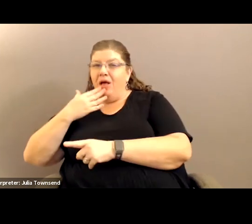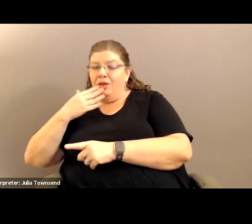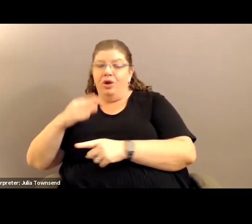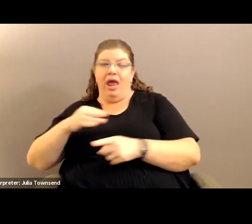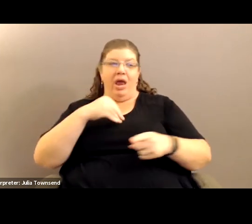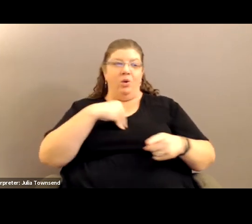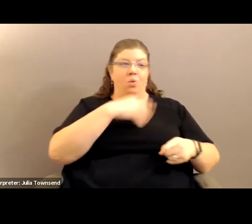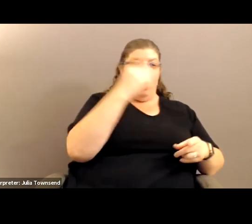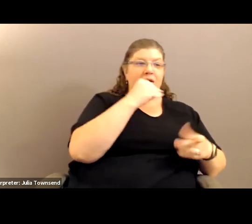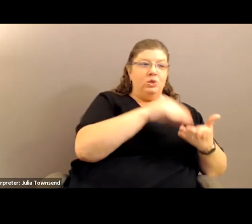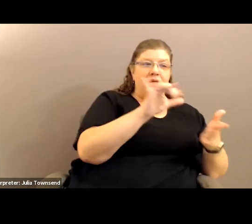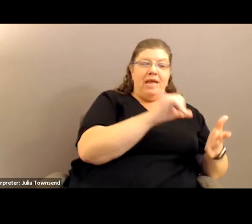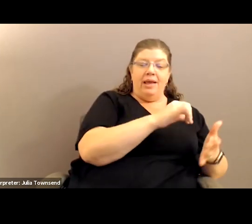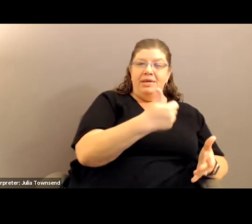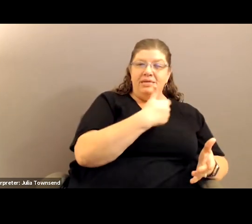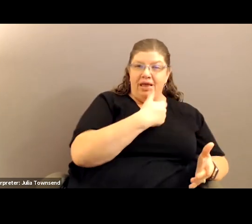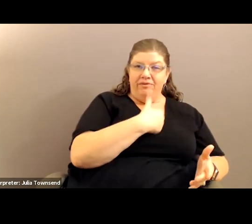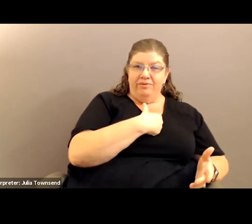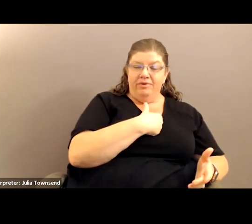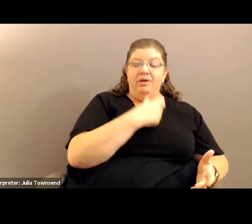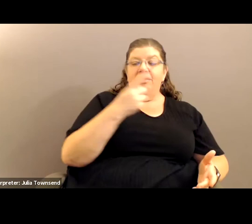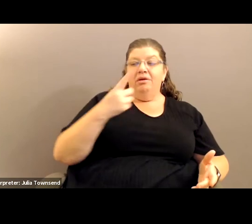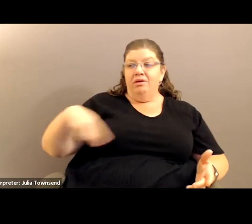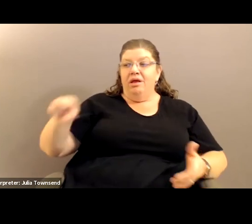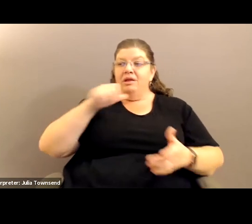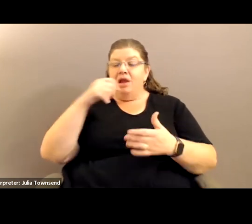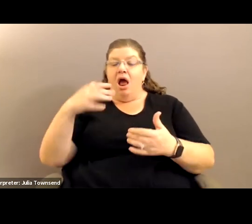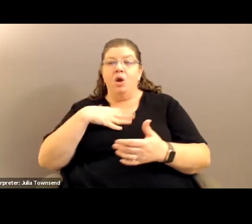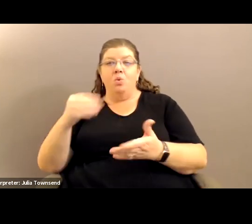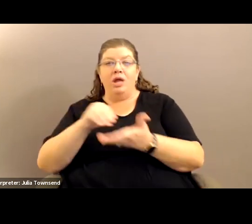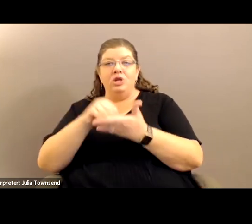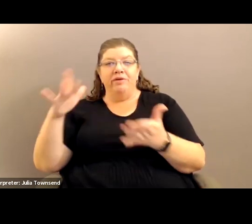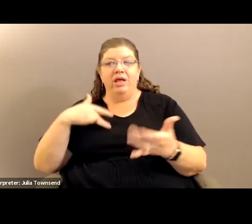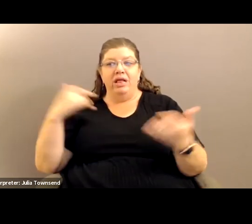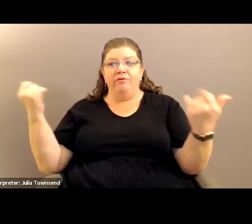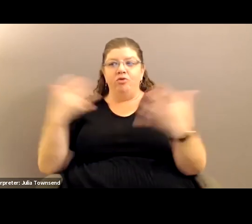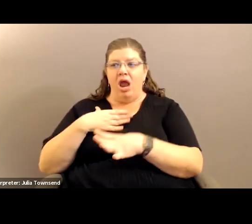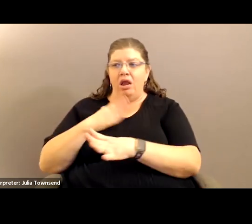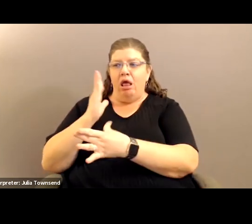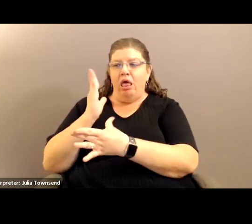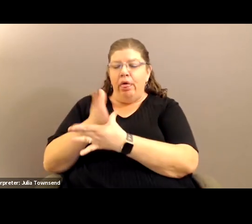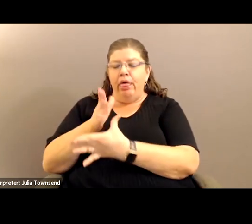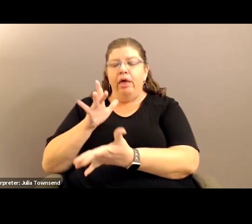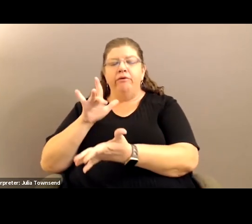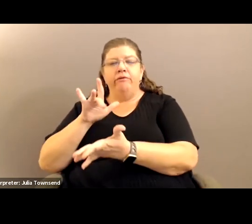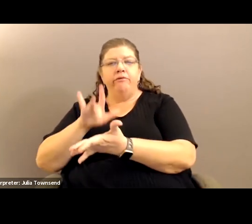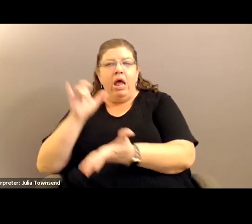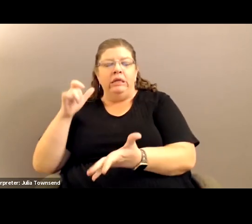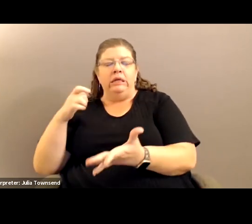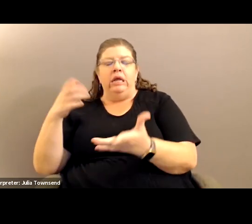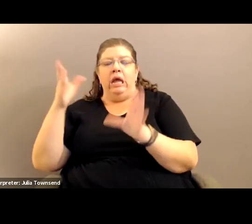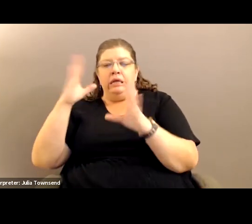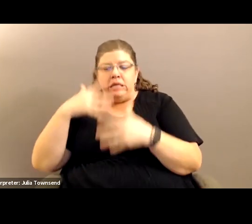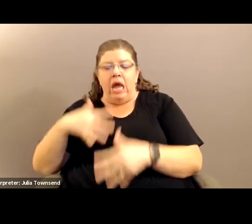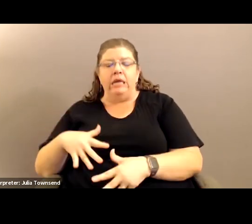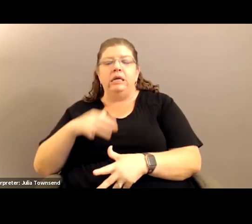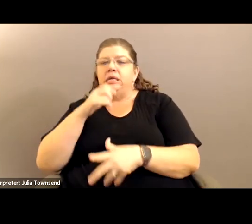myself i see that non-white students feel afraid violated harassed experience intense anxiety felt mistrusted and harmed